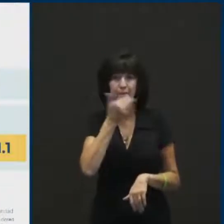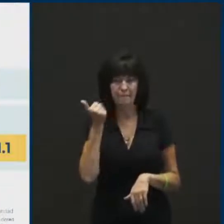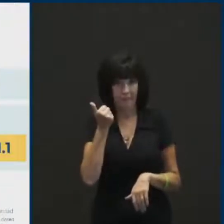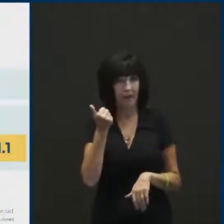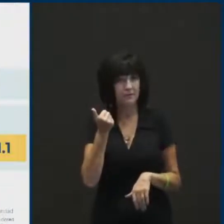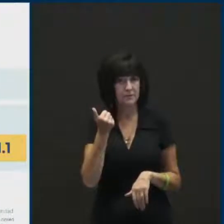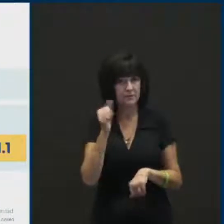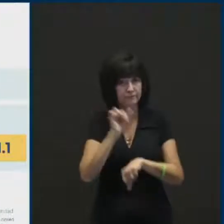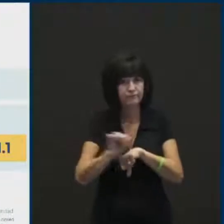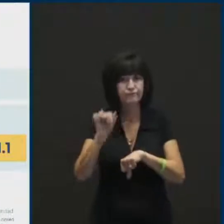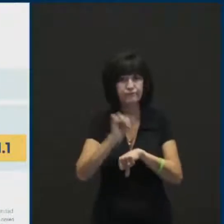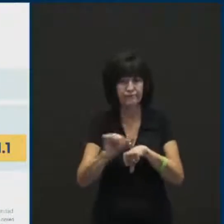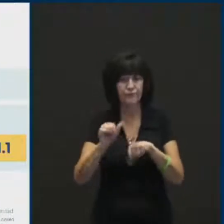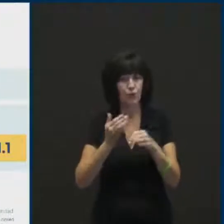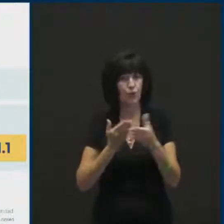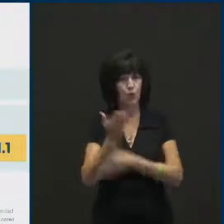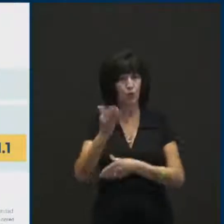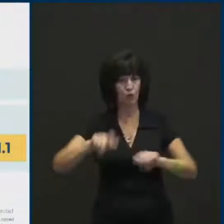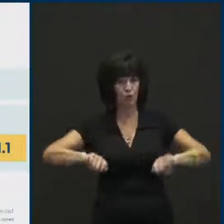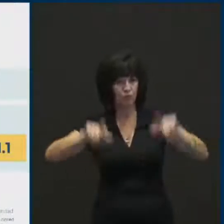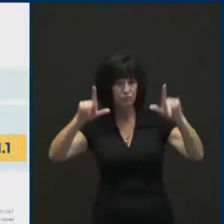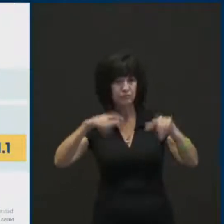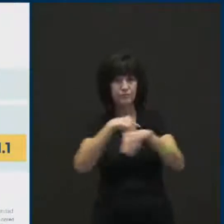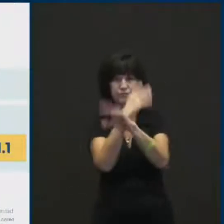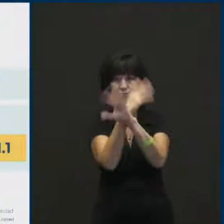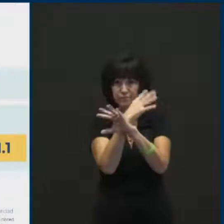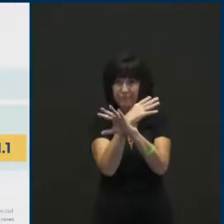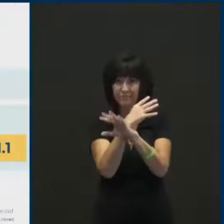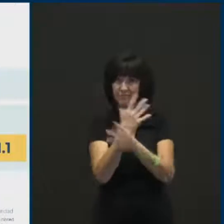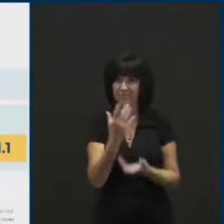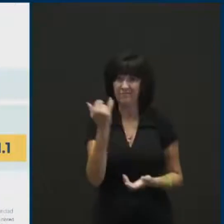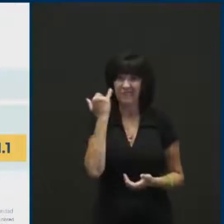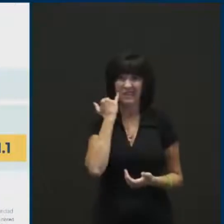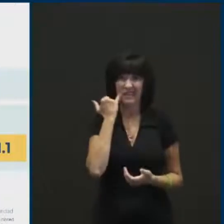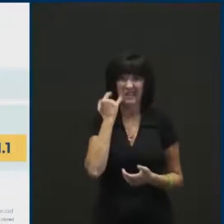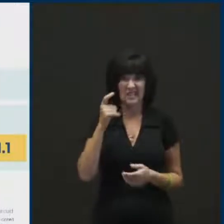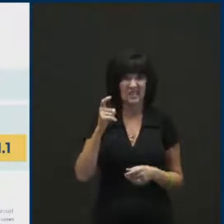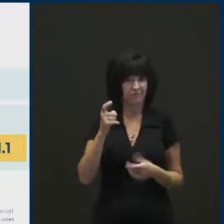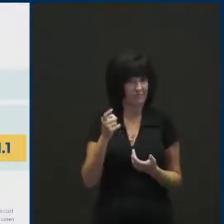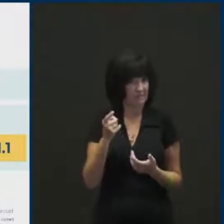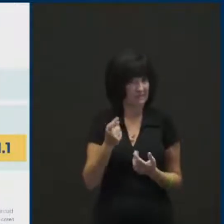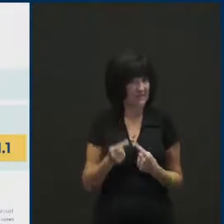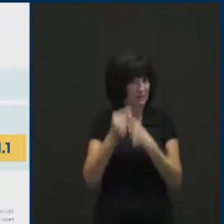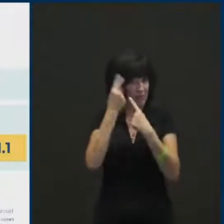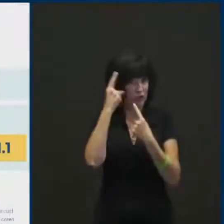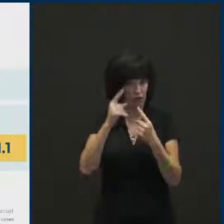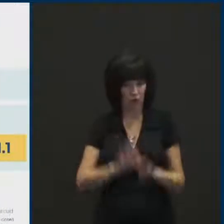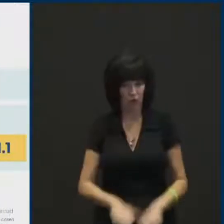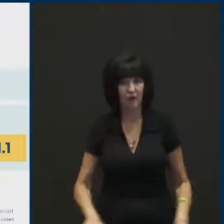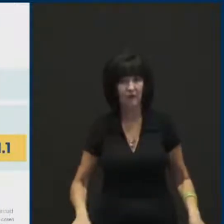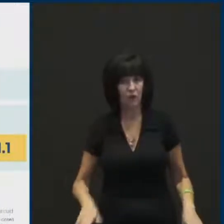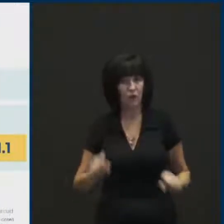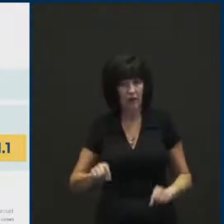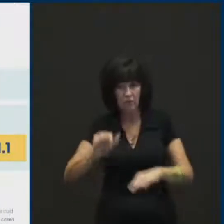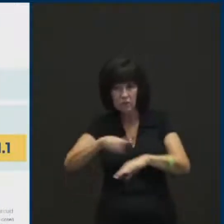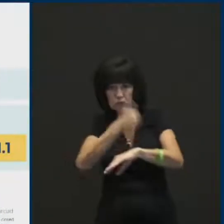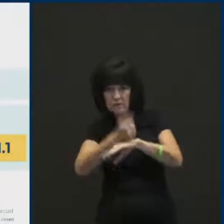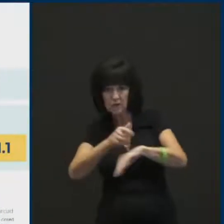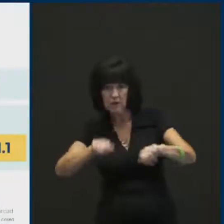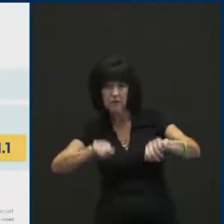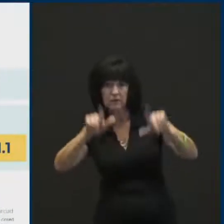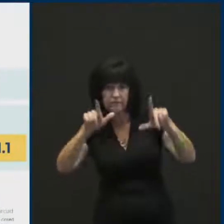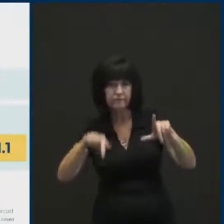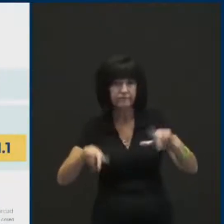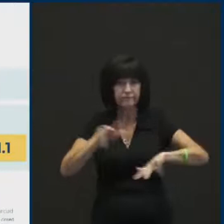in remote instruction, that means you have the challenges of getting the children, particularly the little ones, connected and online and ready